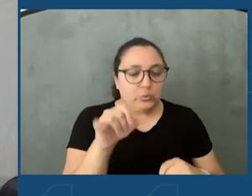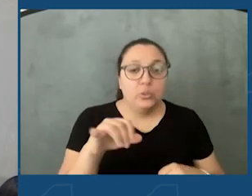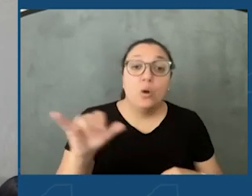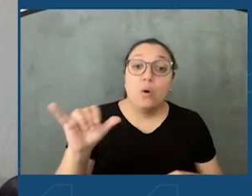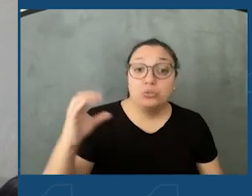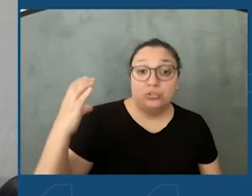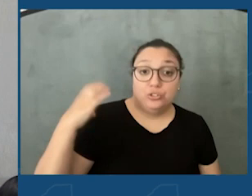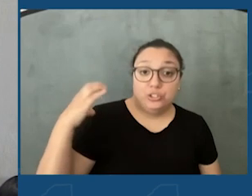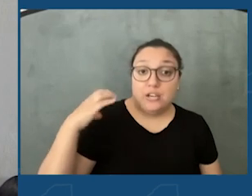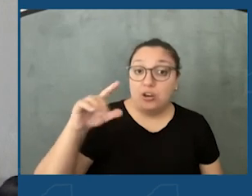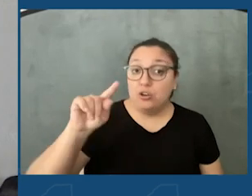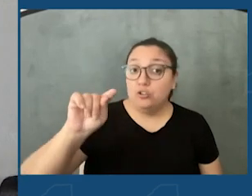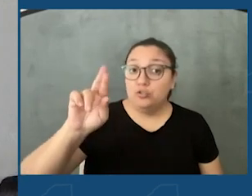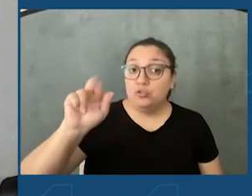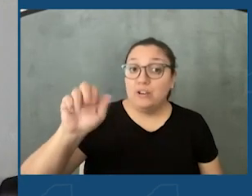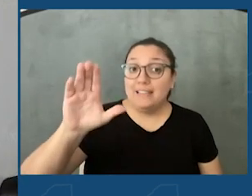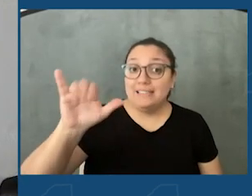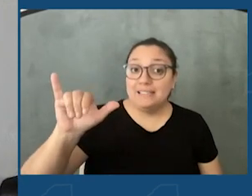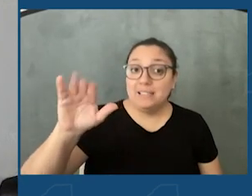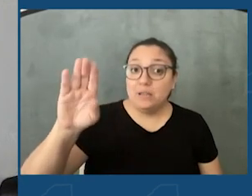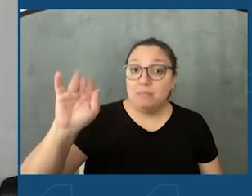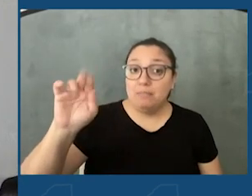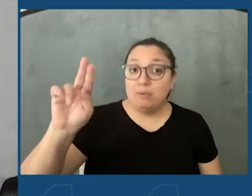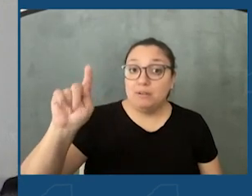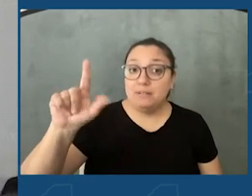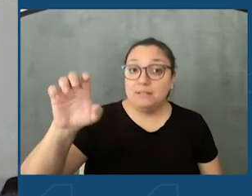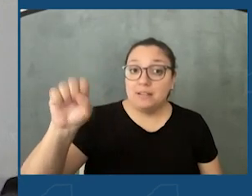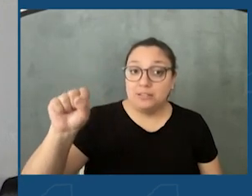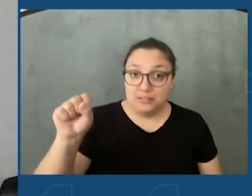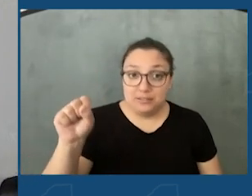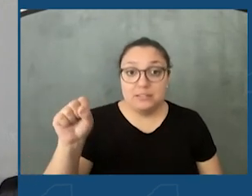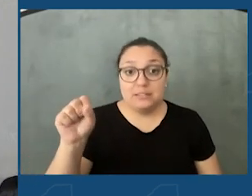well, Tracy Bartels. Thank you, thank you.